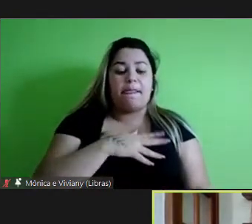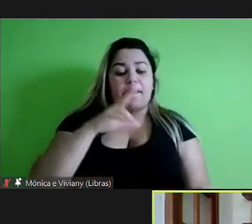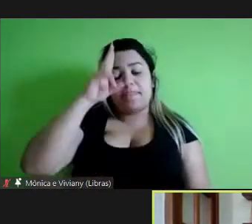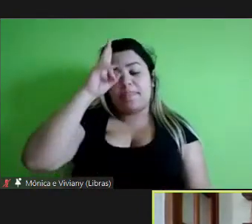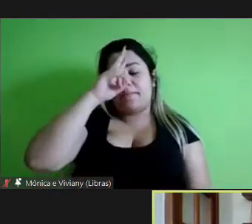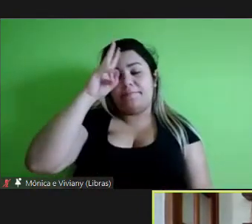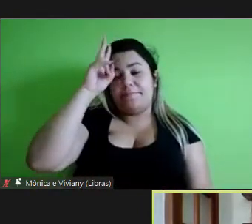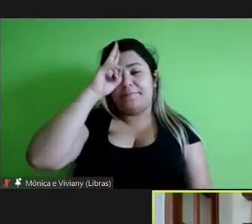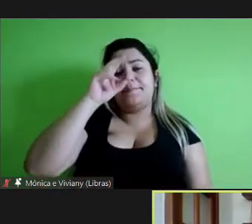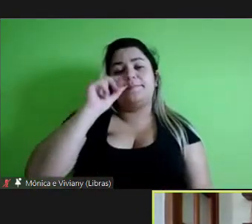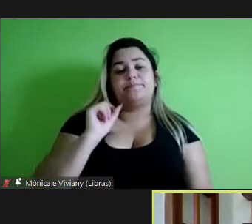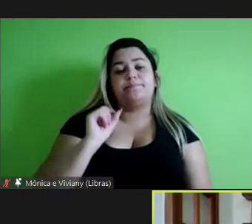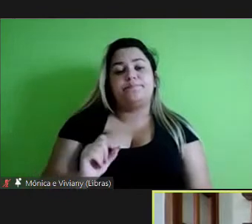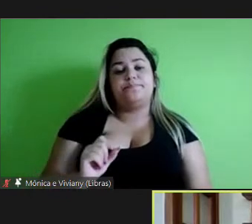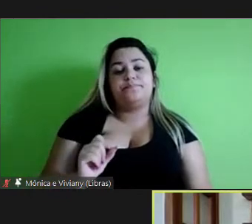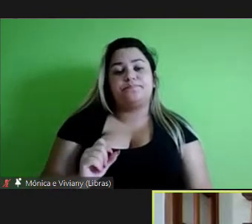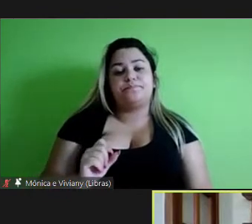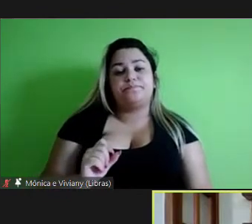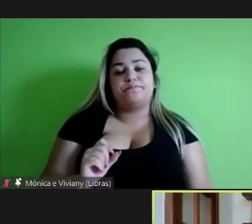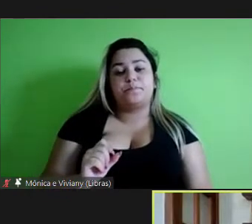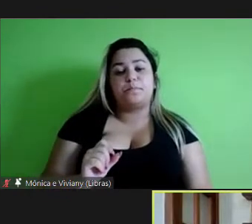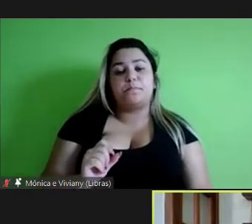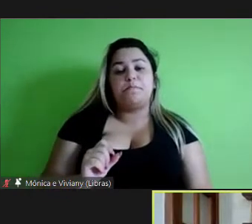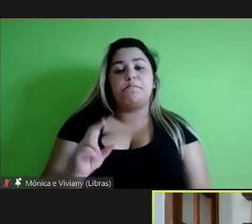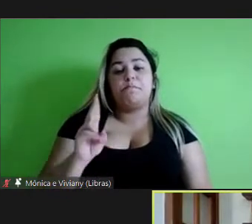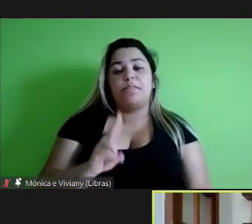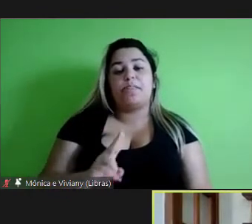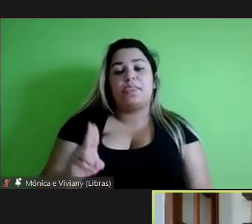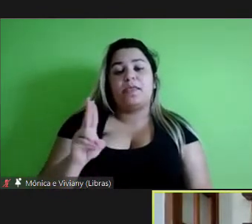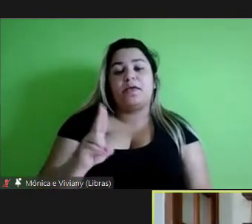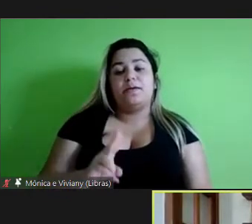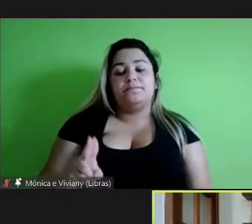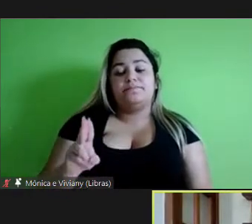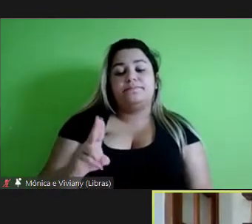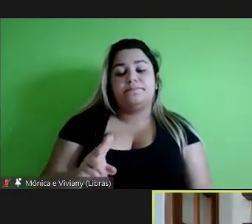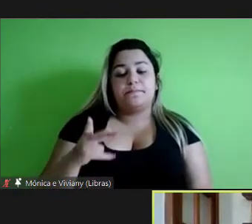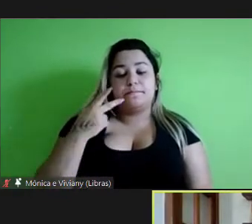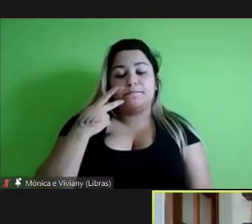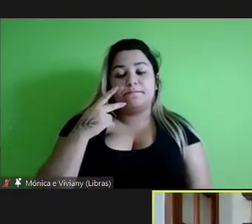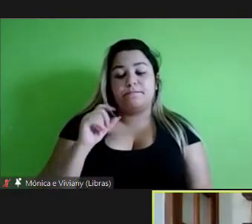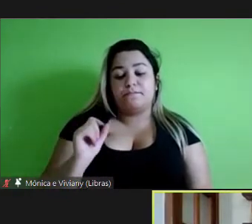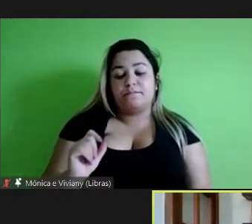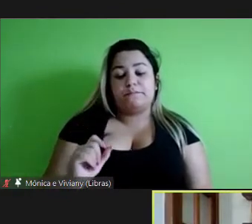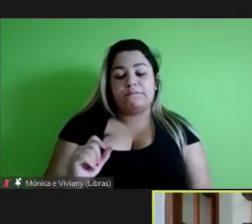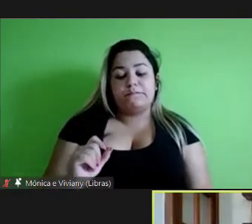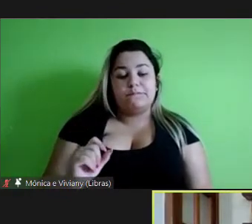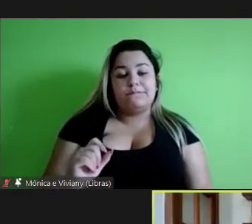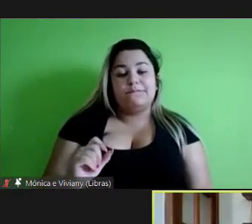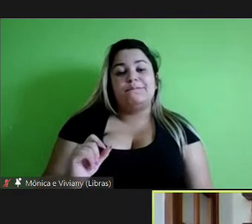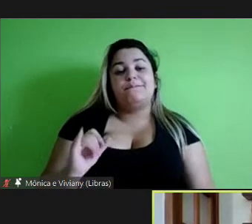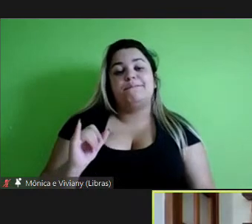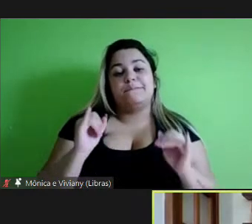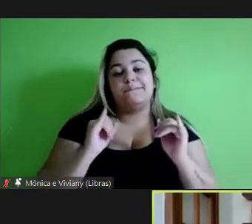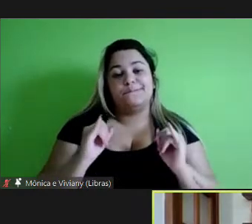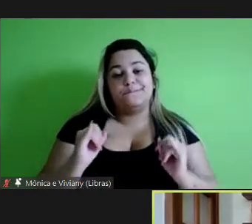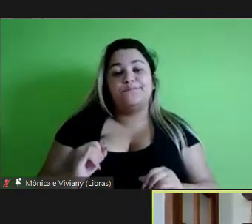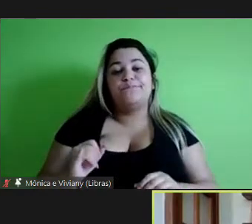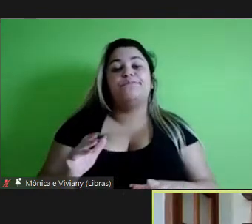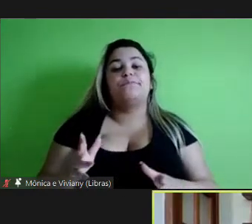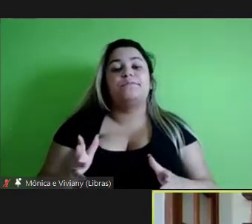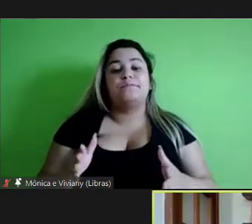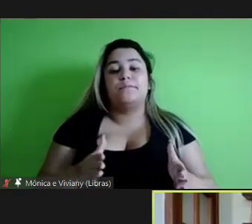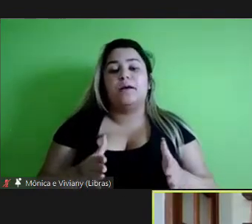remember that the necessity there with the use of the territory makes us design